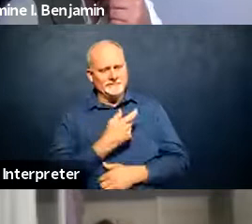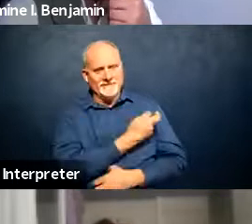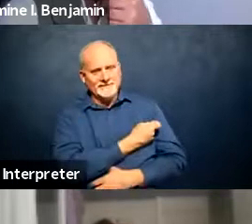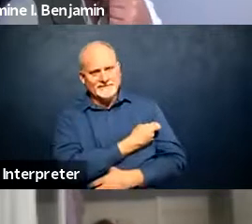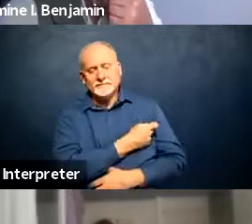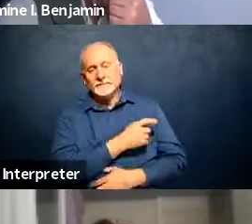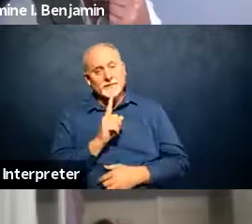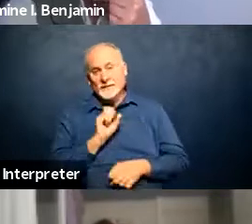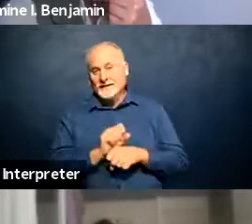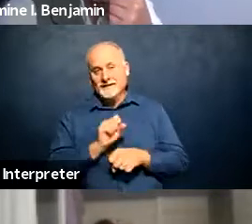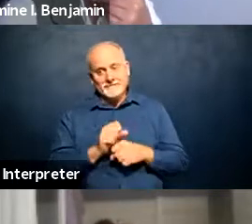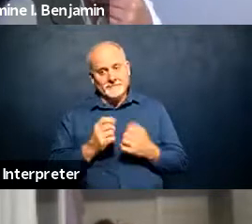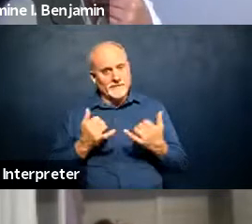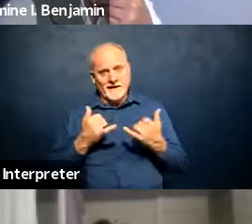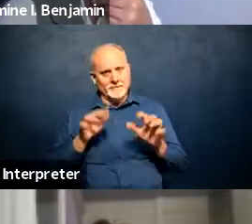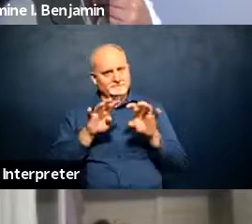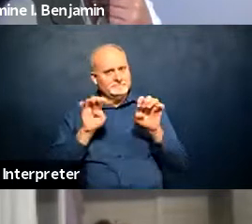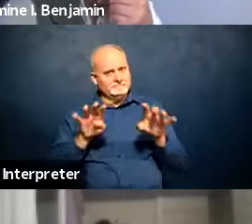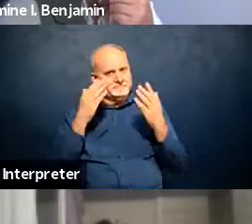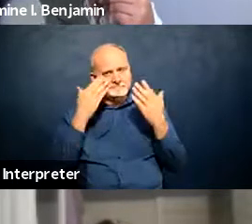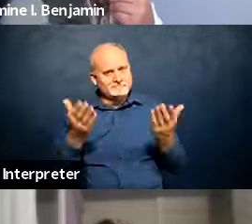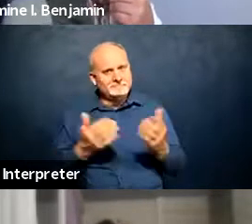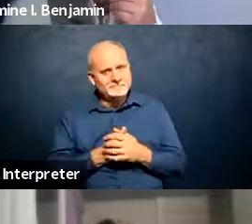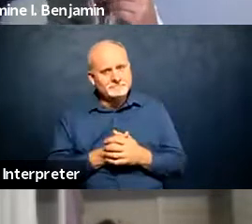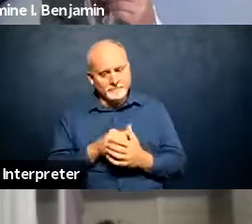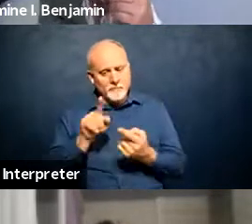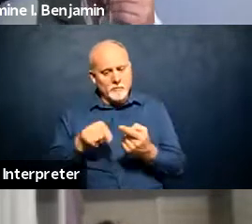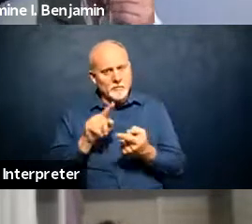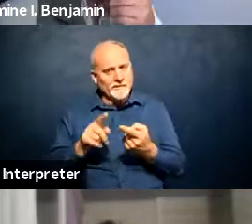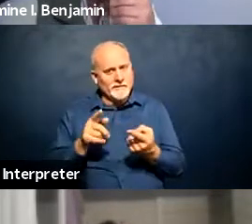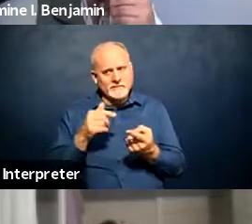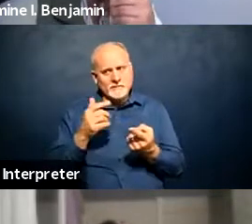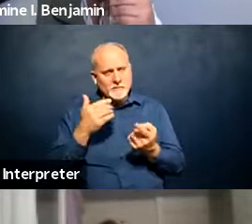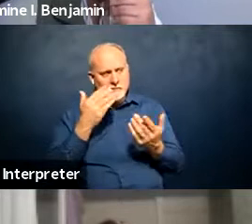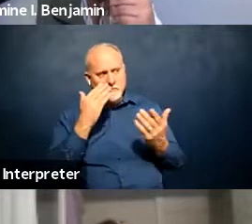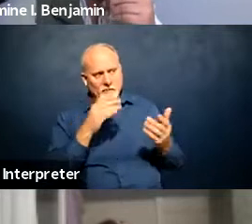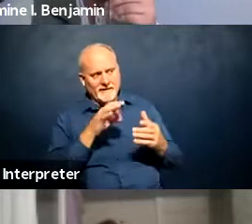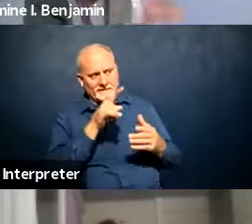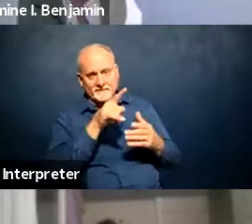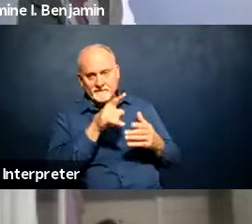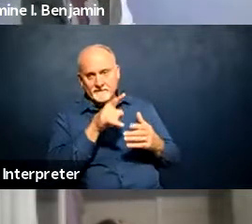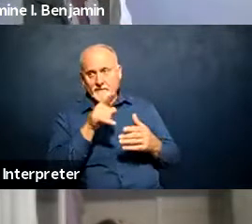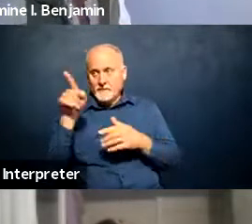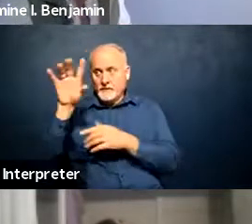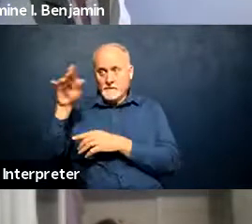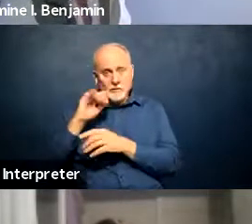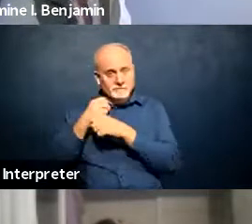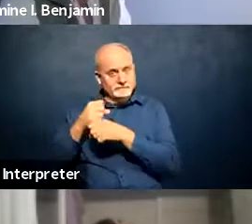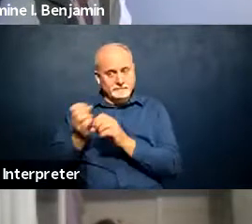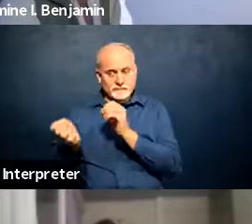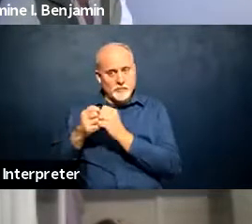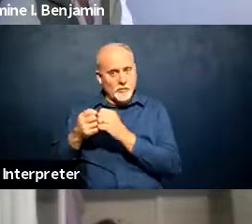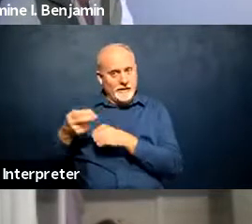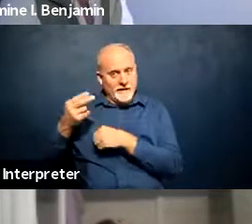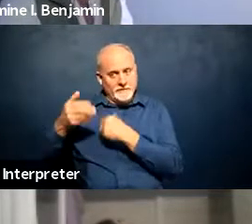is it's an unknown answer to be accurate because we don't know if the production will change, and the